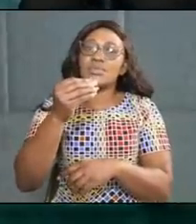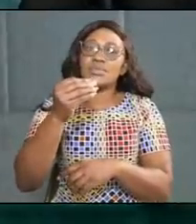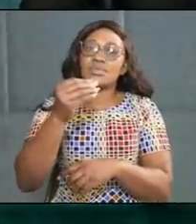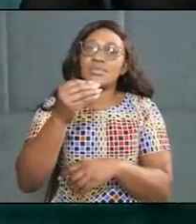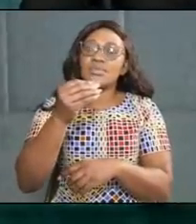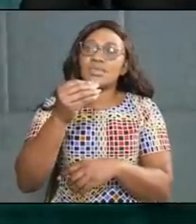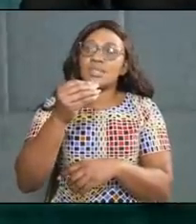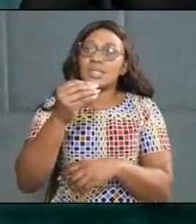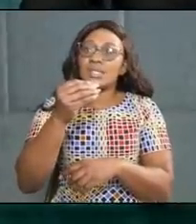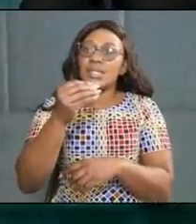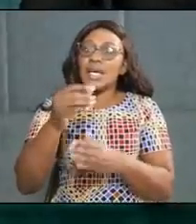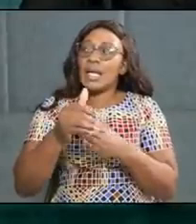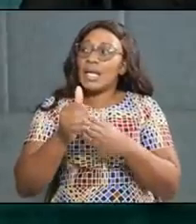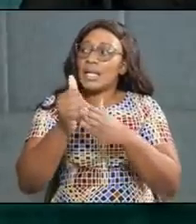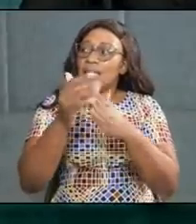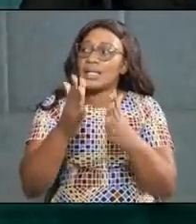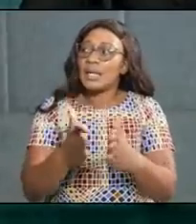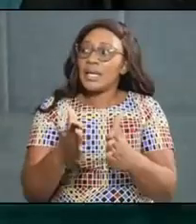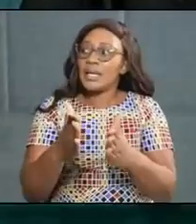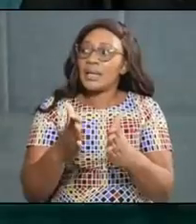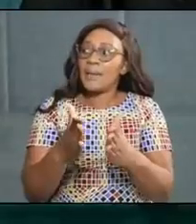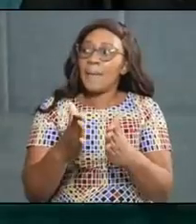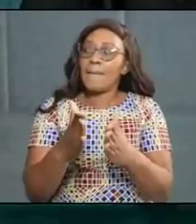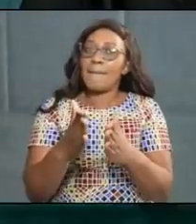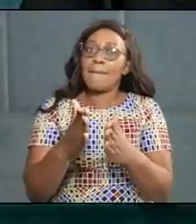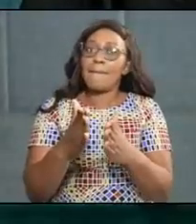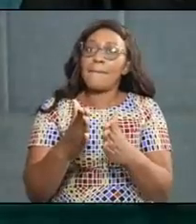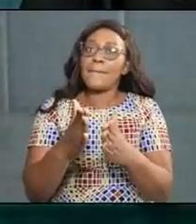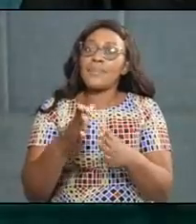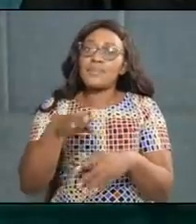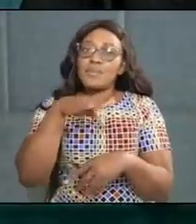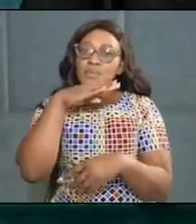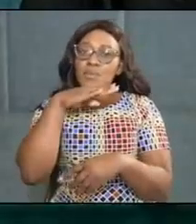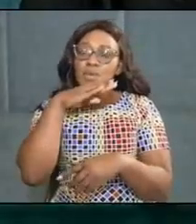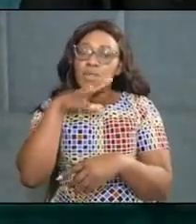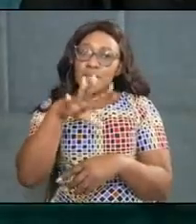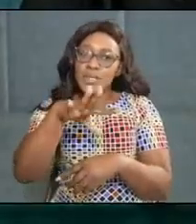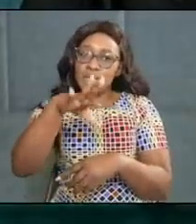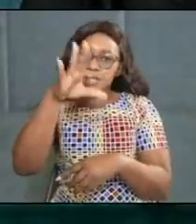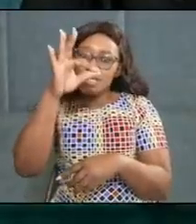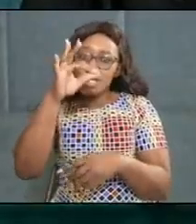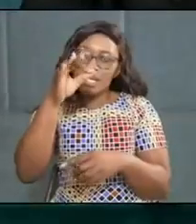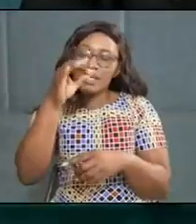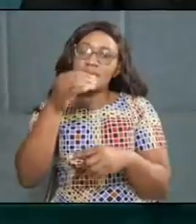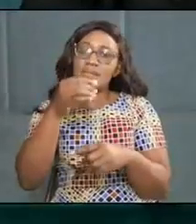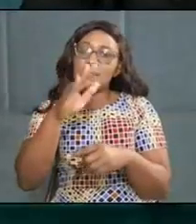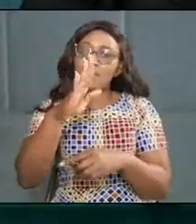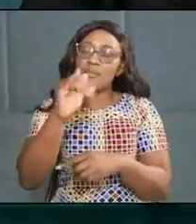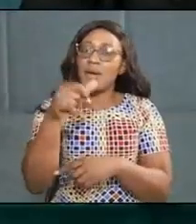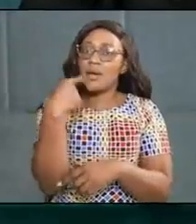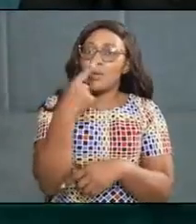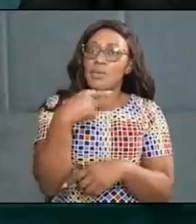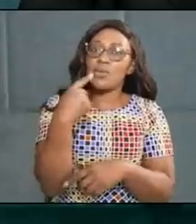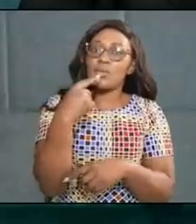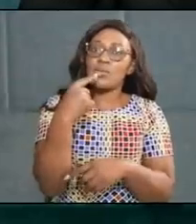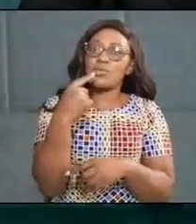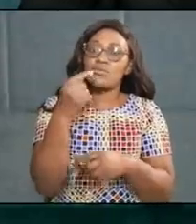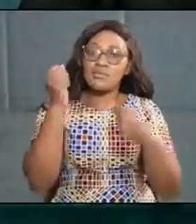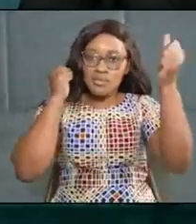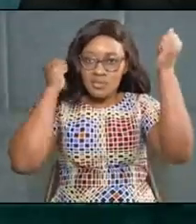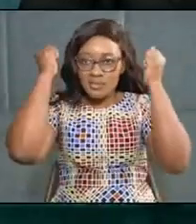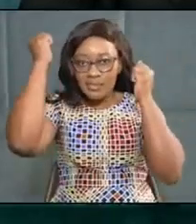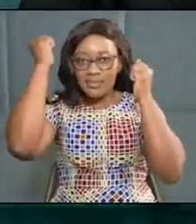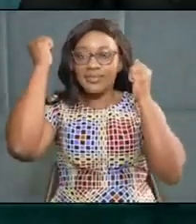him. Paul was then taken by the Roman commander to the barracks so that he can be safe from the